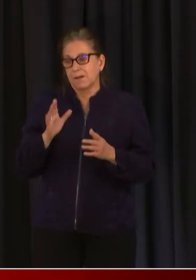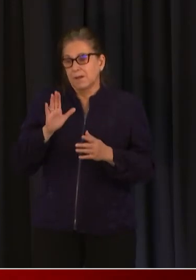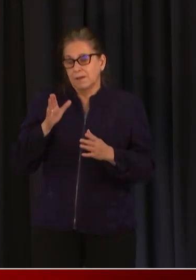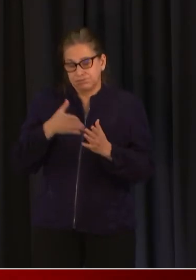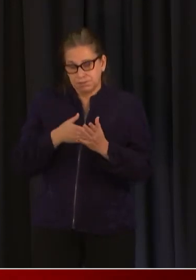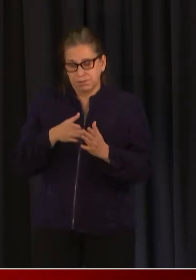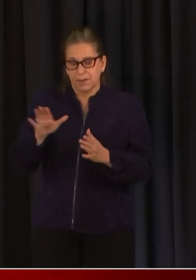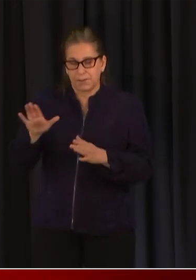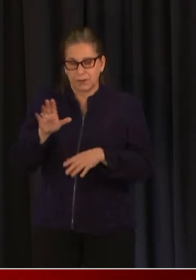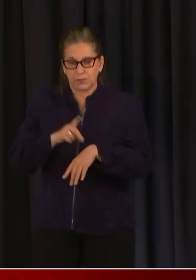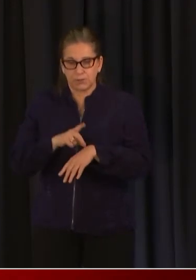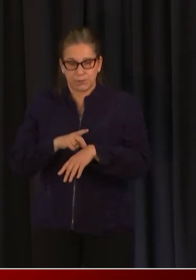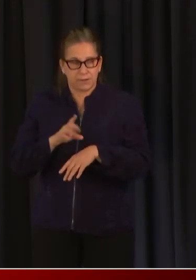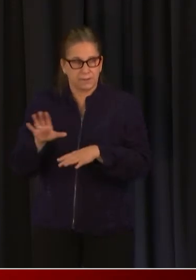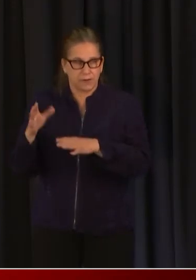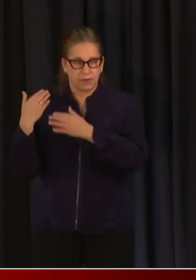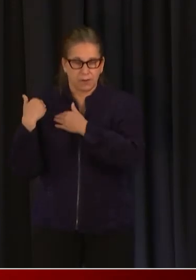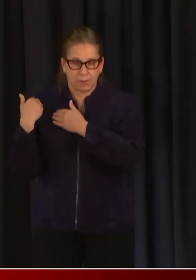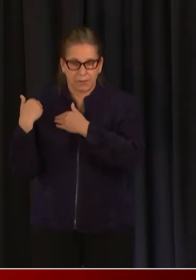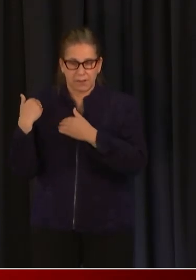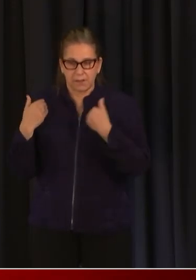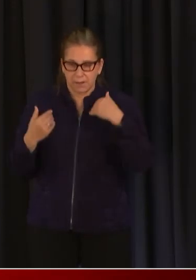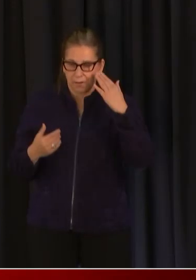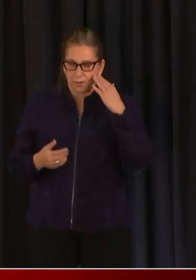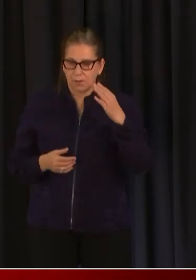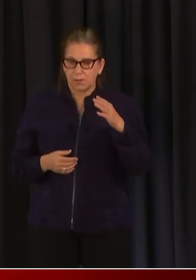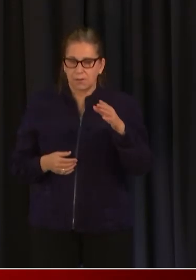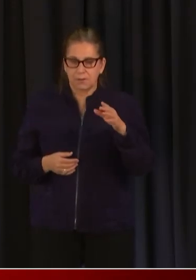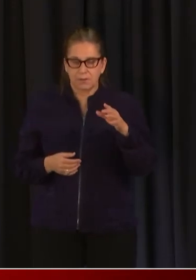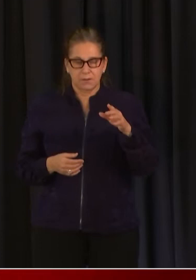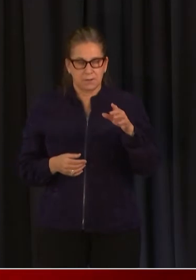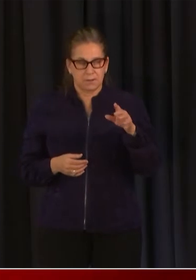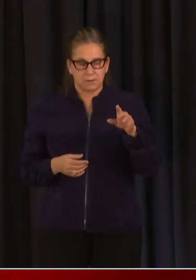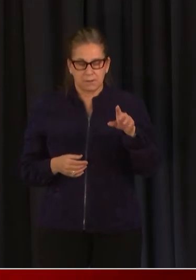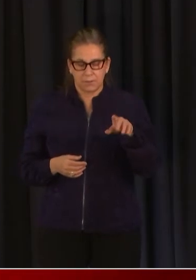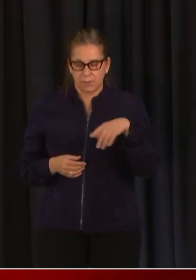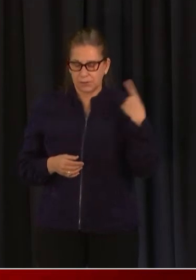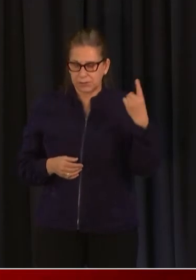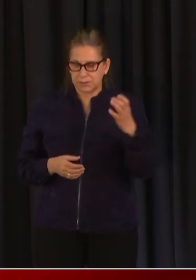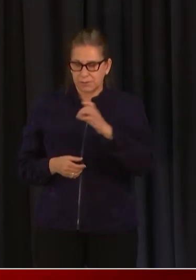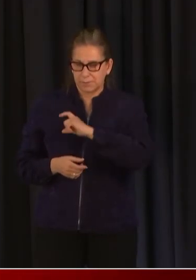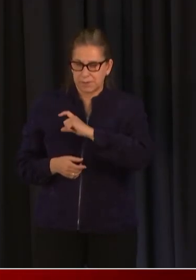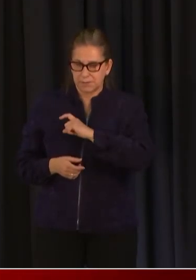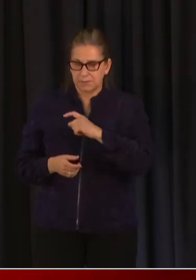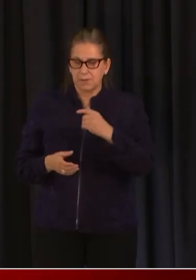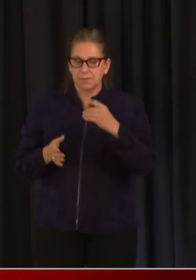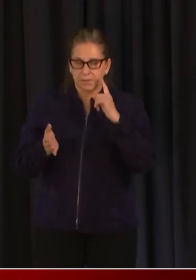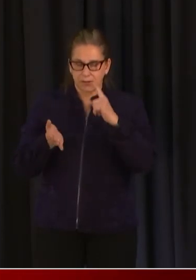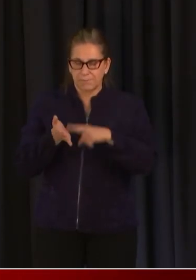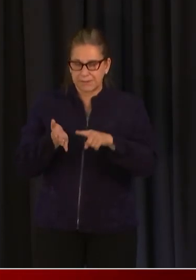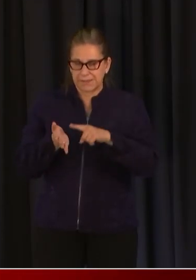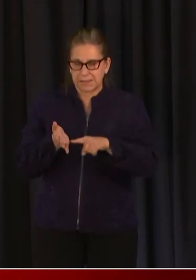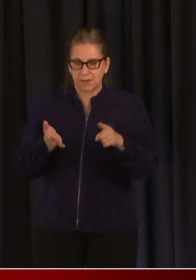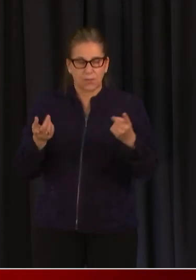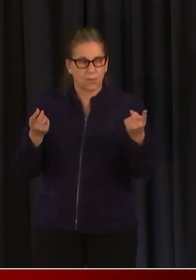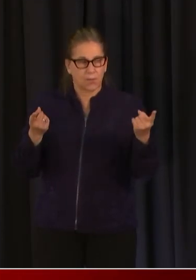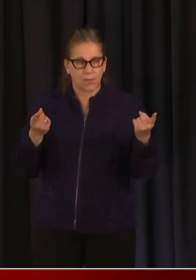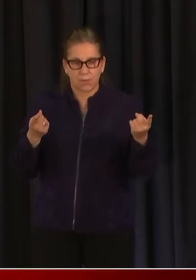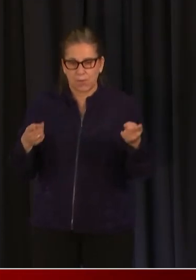So I know that MPD is undertaking a investigation according to our